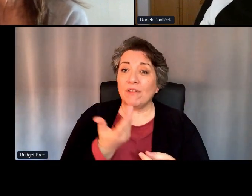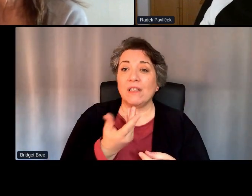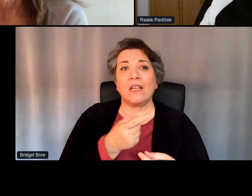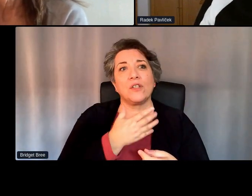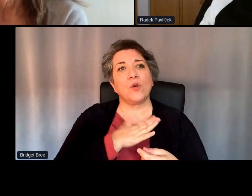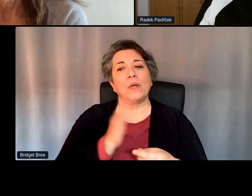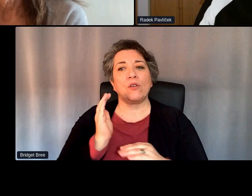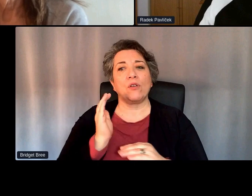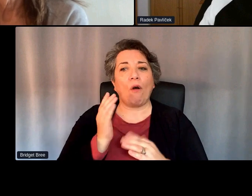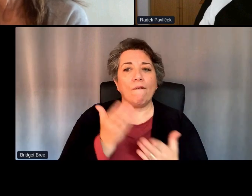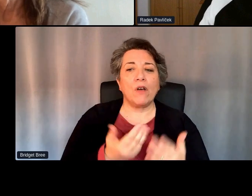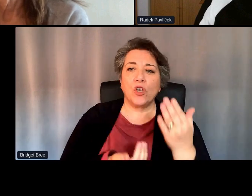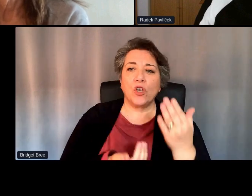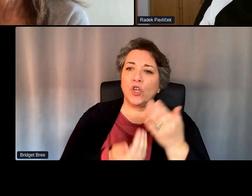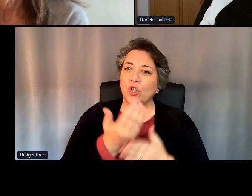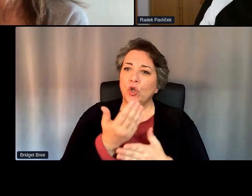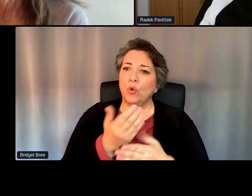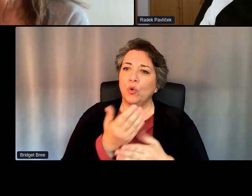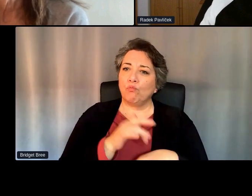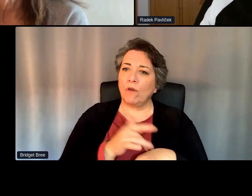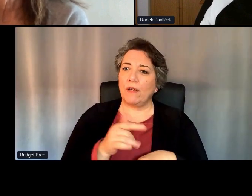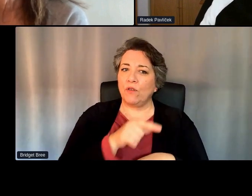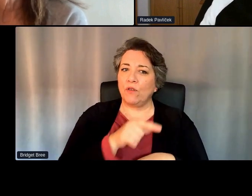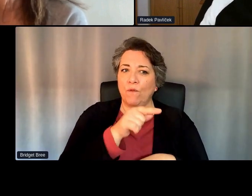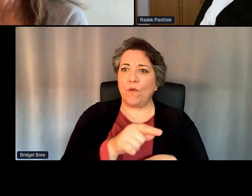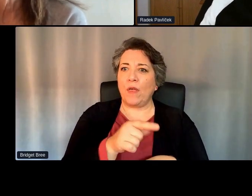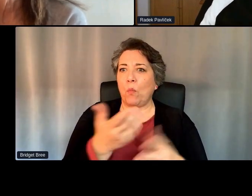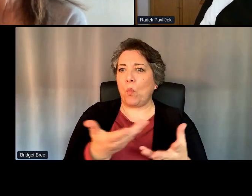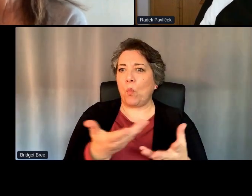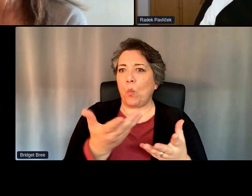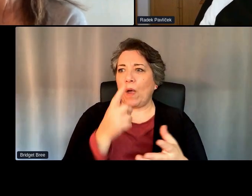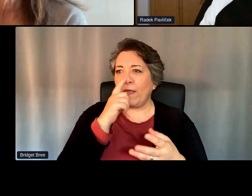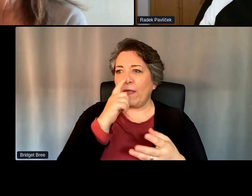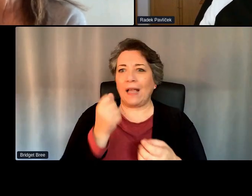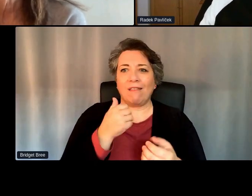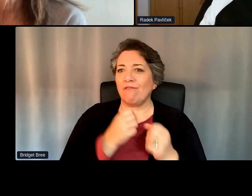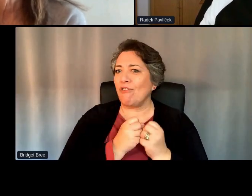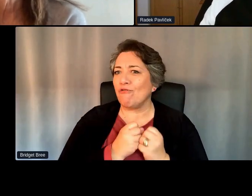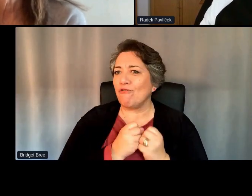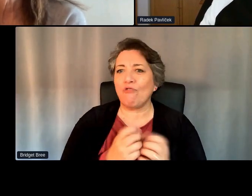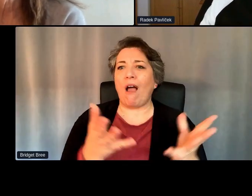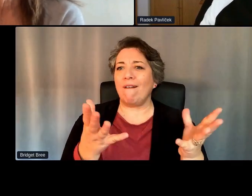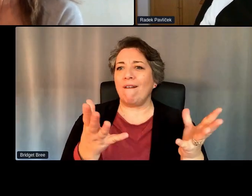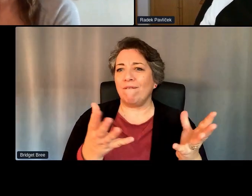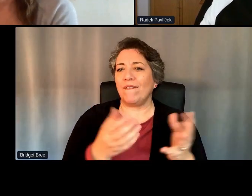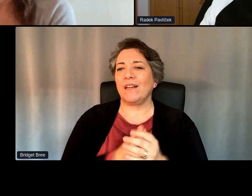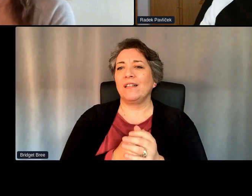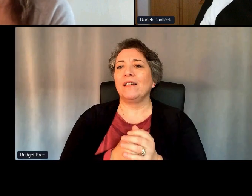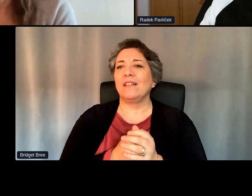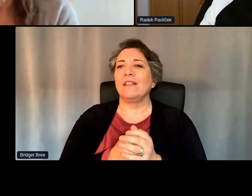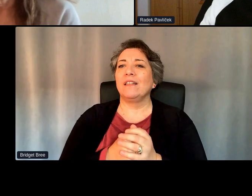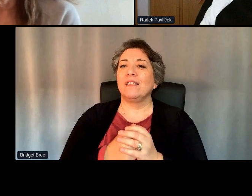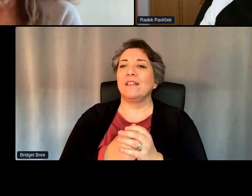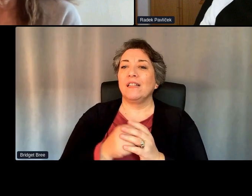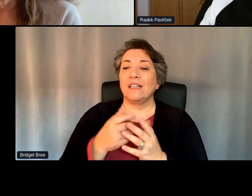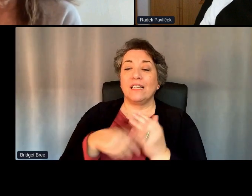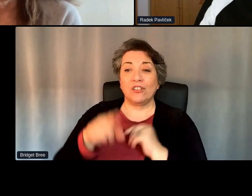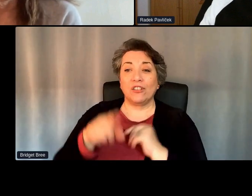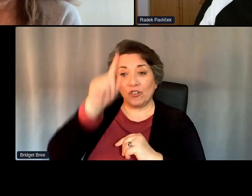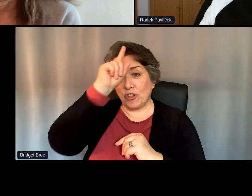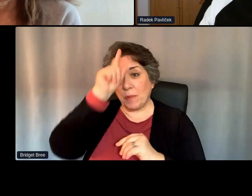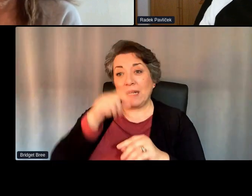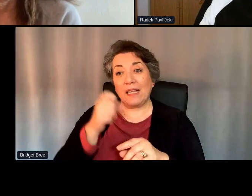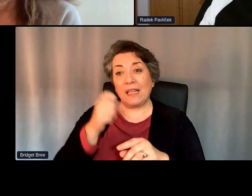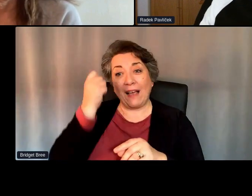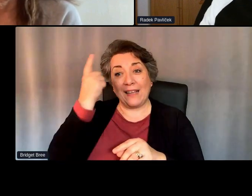them where they can thrive. That would be the idea of this type of initiatives. And in Germany, the idea would be the same. Instead of reinventing